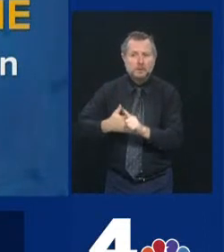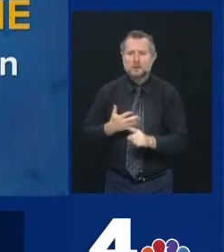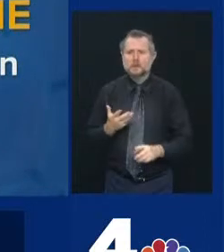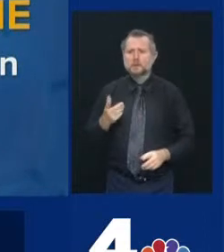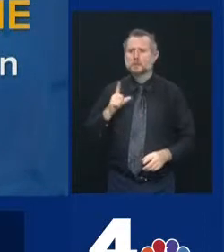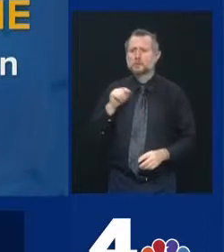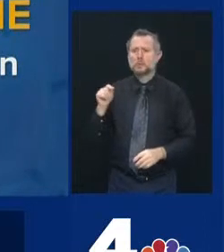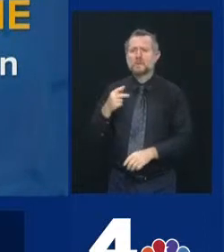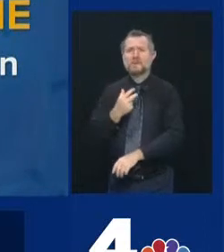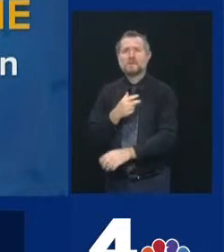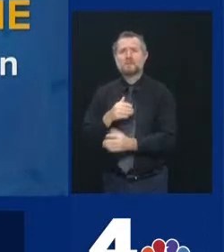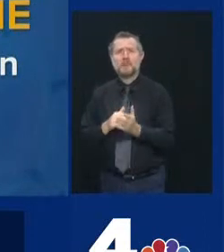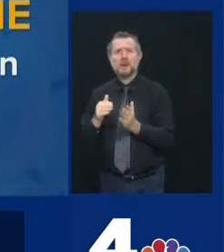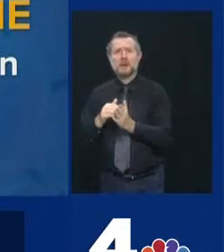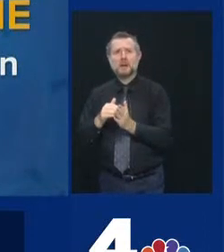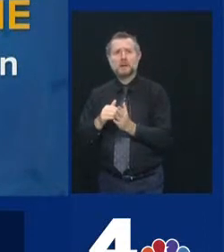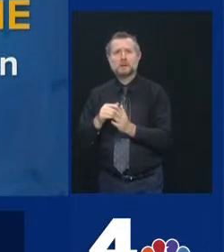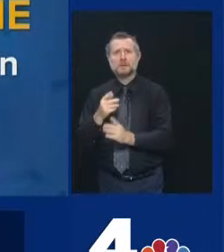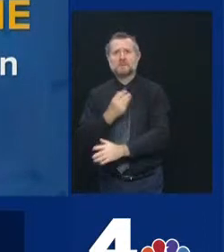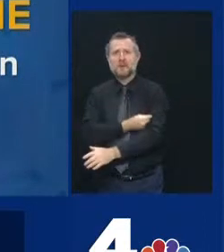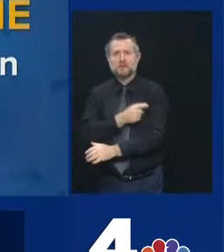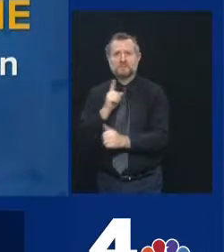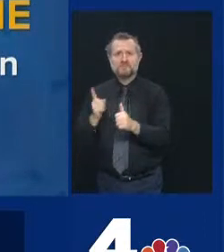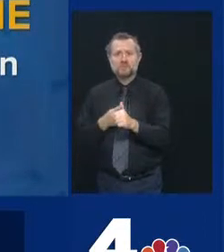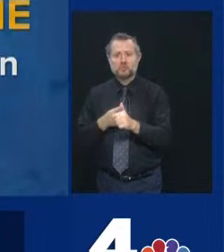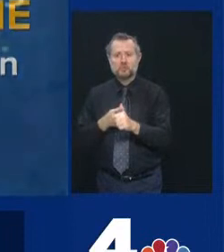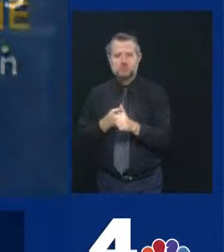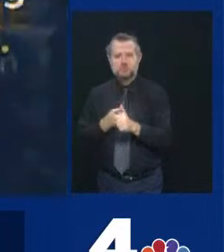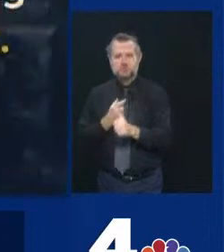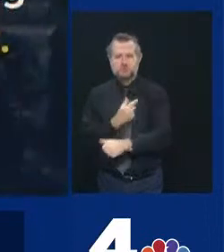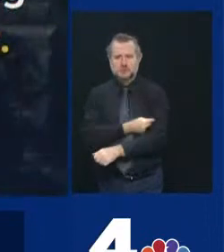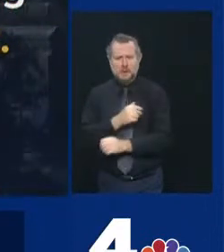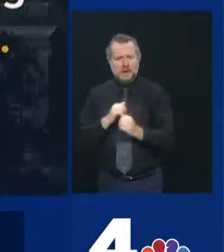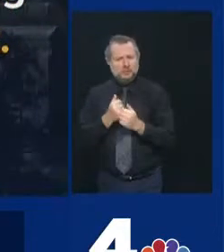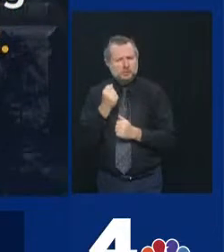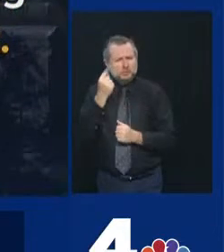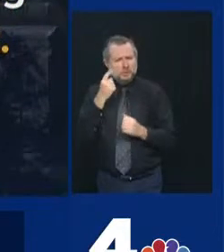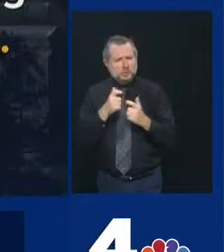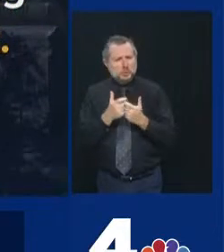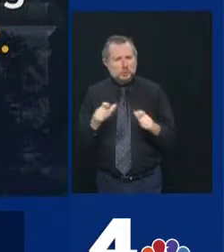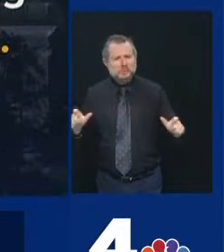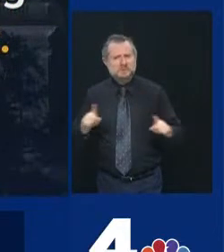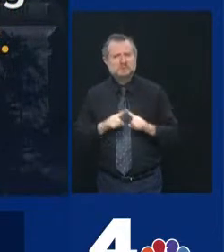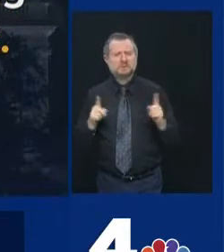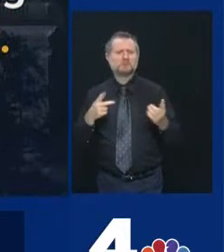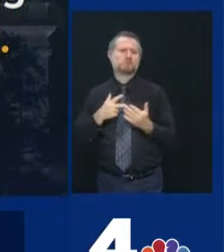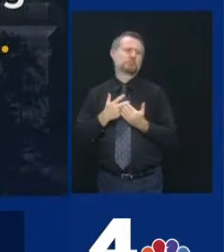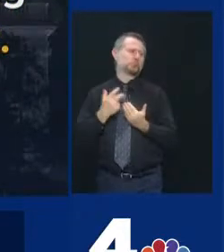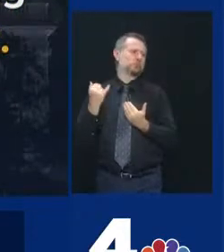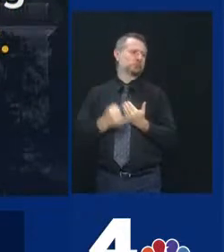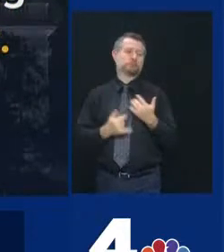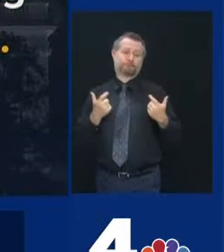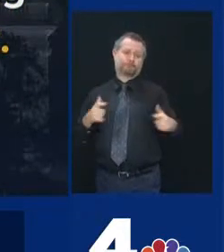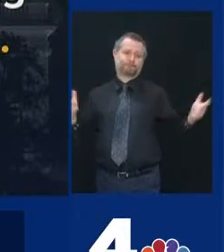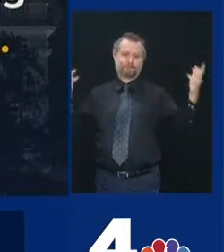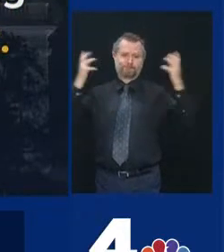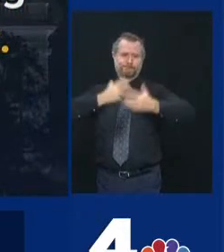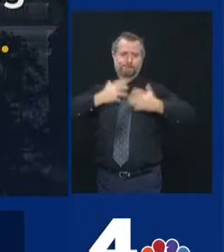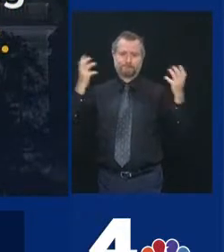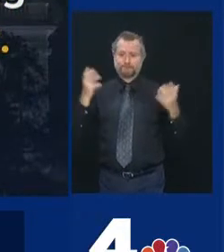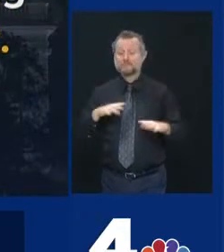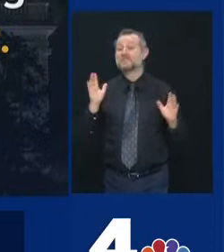right? So it gives you a scale of how daunting this task is. The National